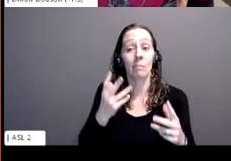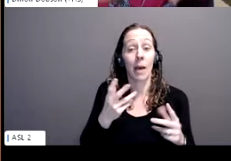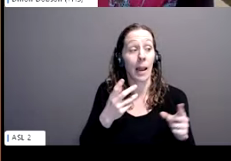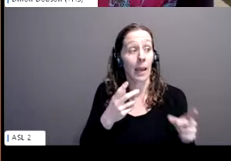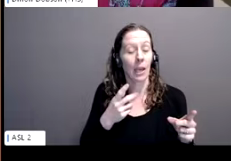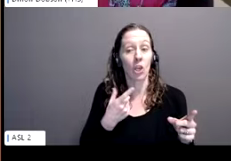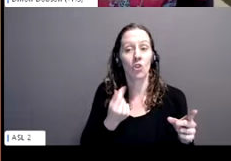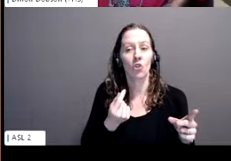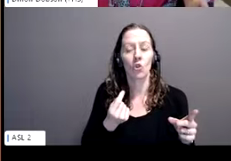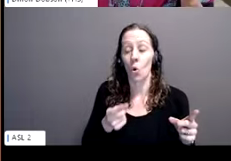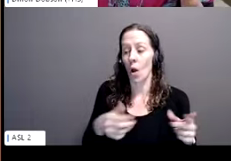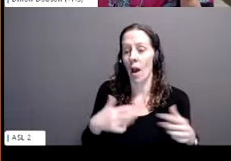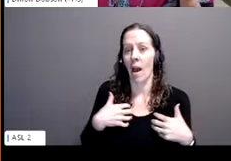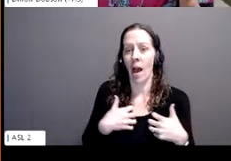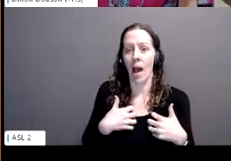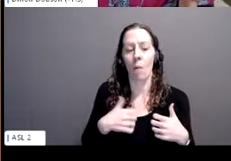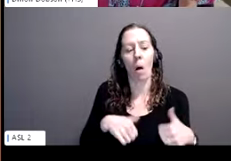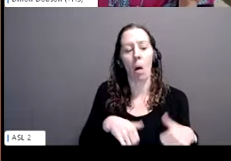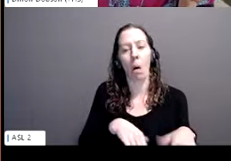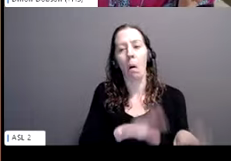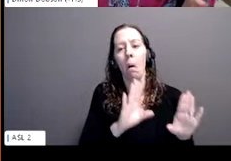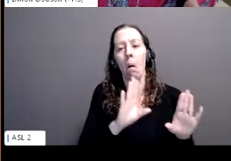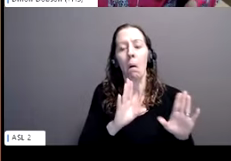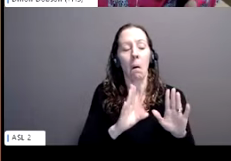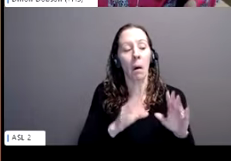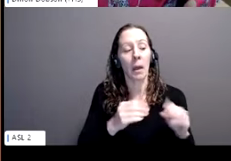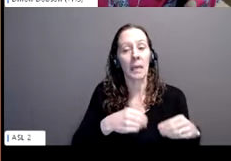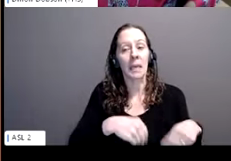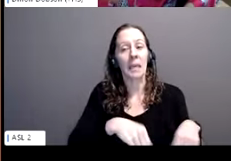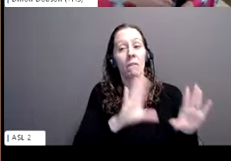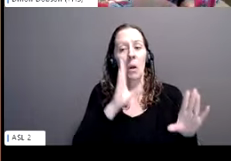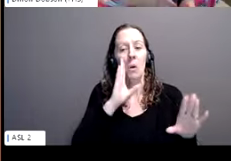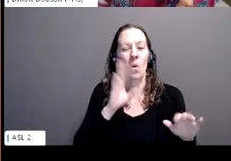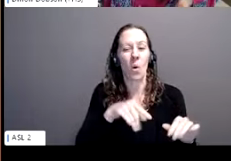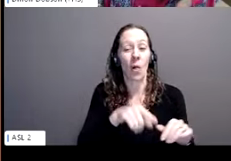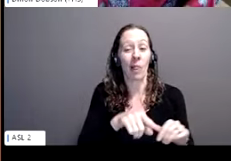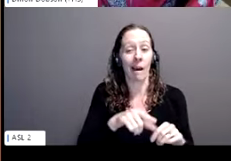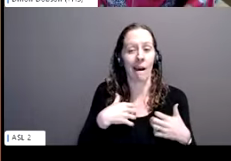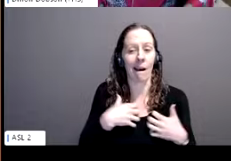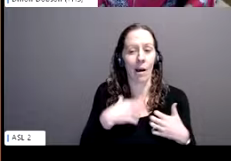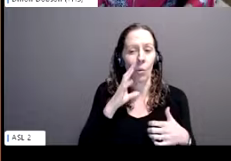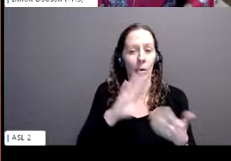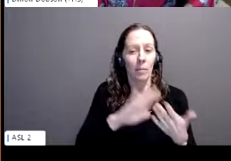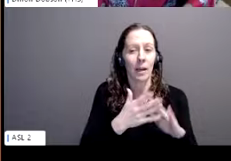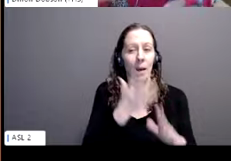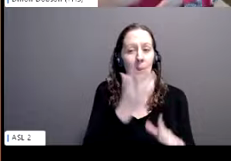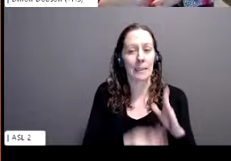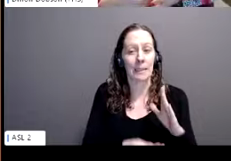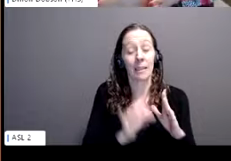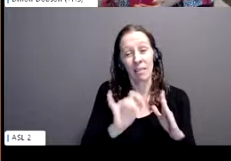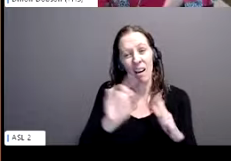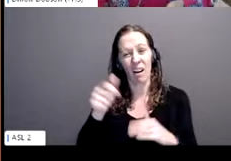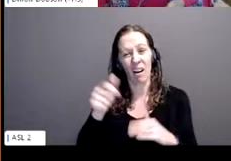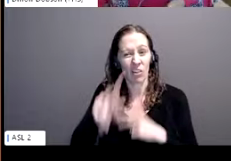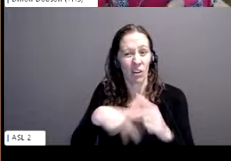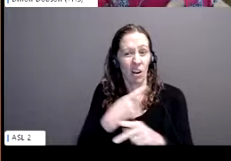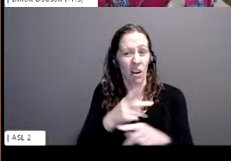them away, they let them out of the house, knowing that they're going to go missing. And this is another form of grief,